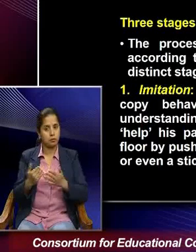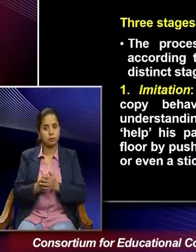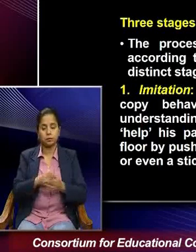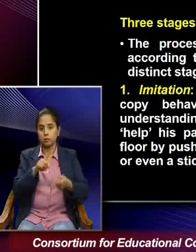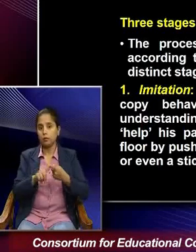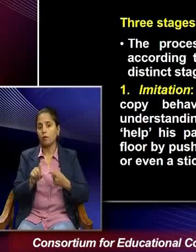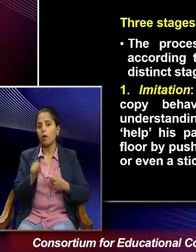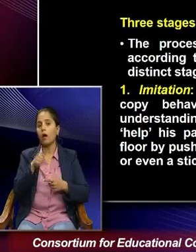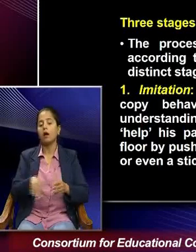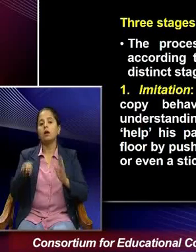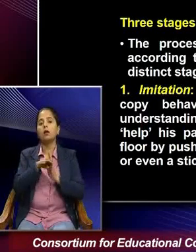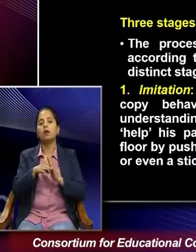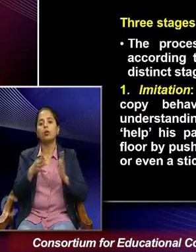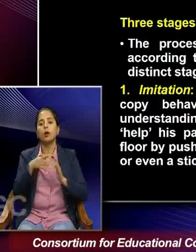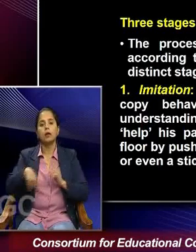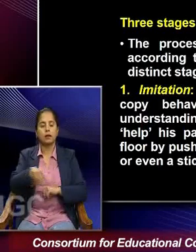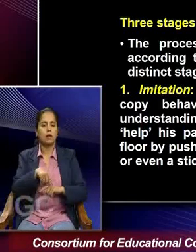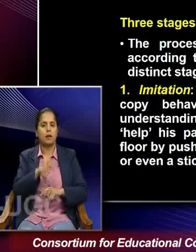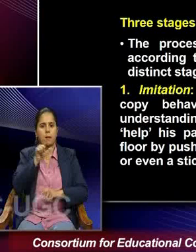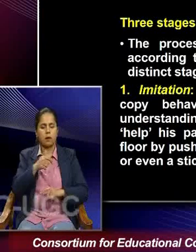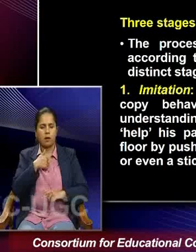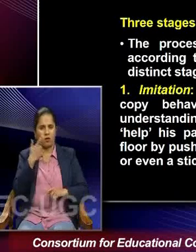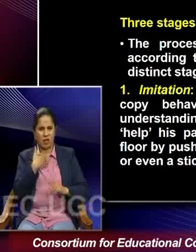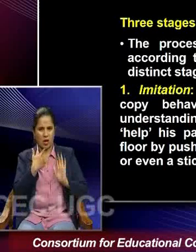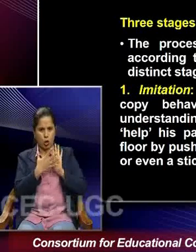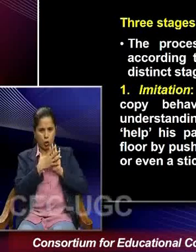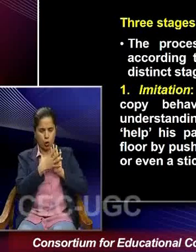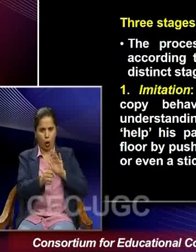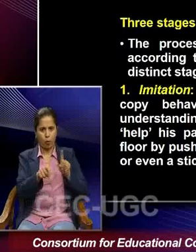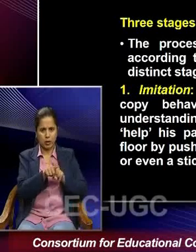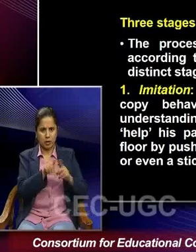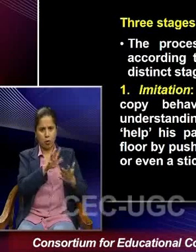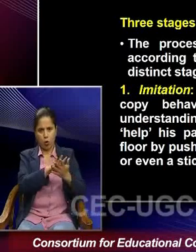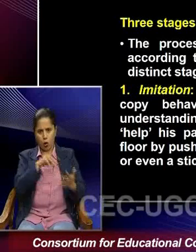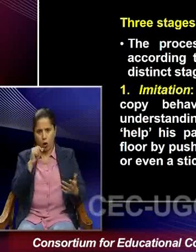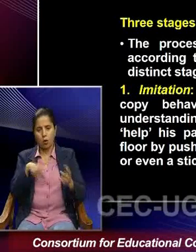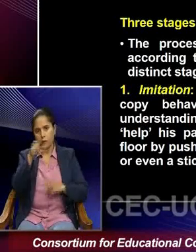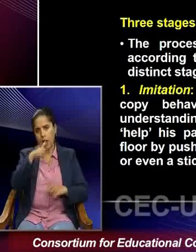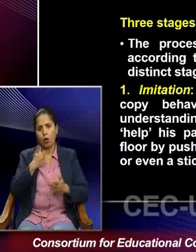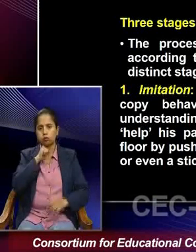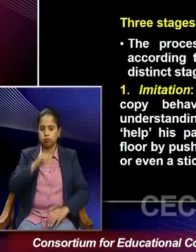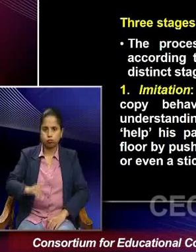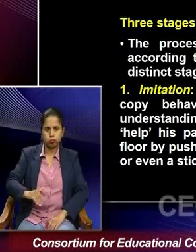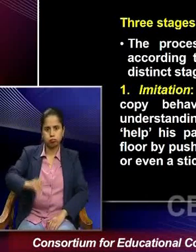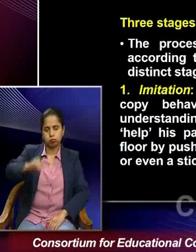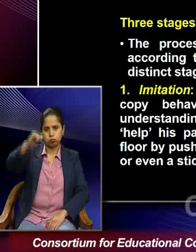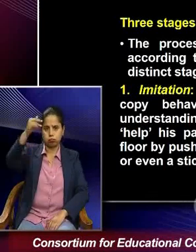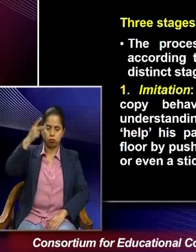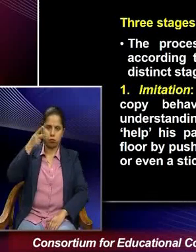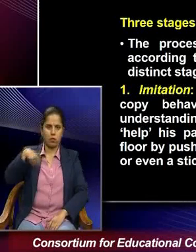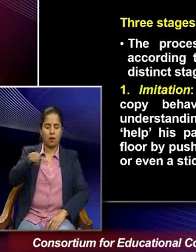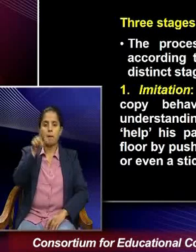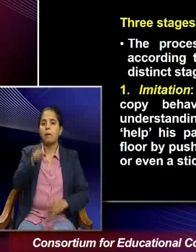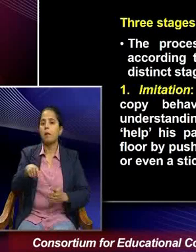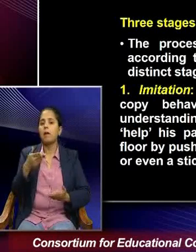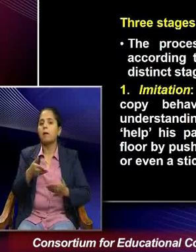first stage is imitation. Early childhood, all that a child does when he is not